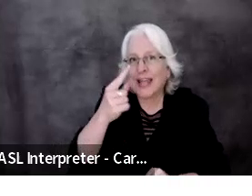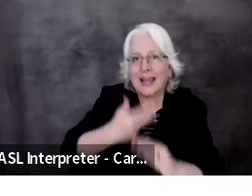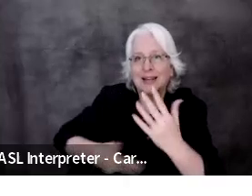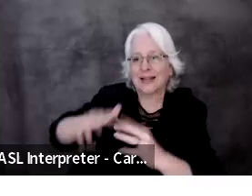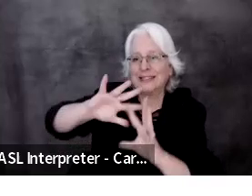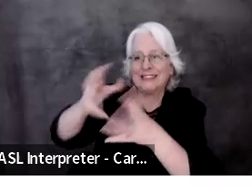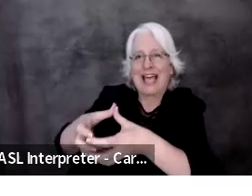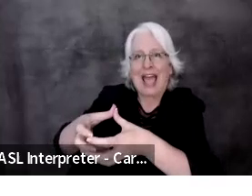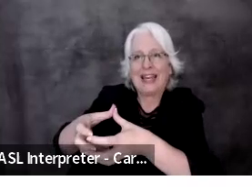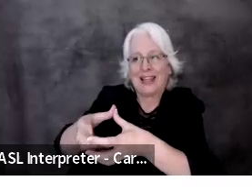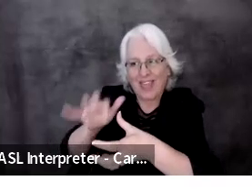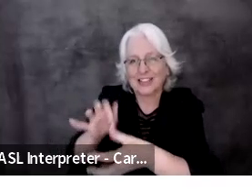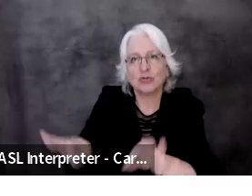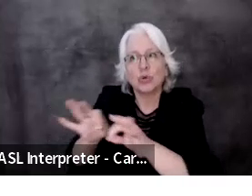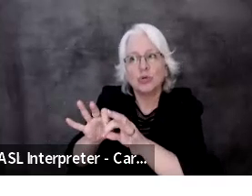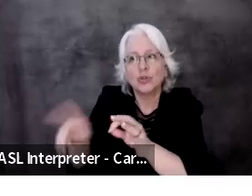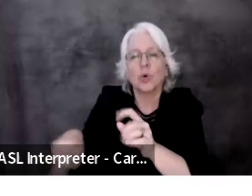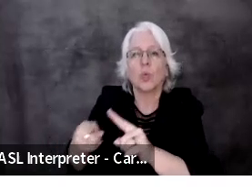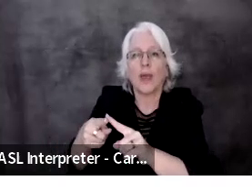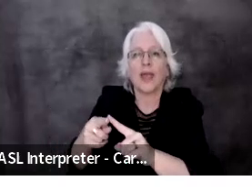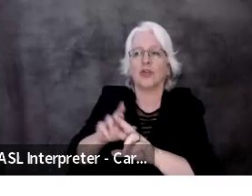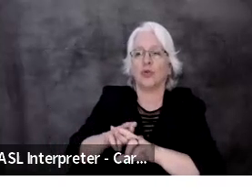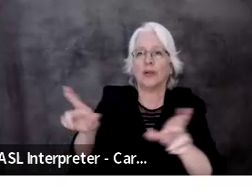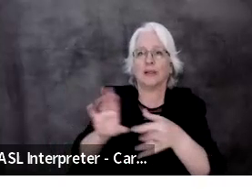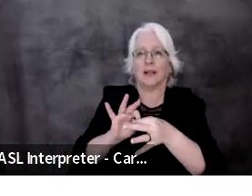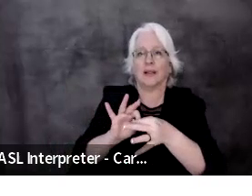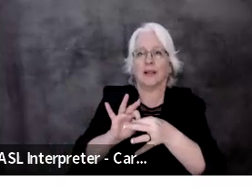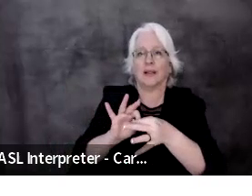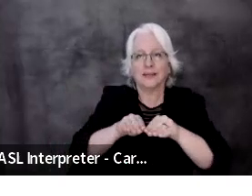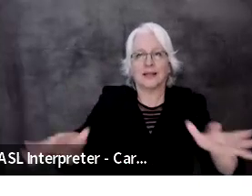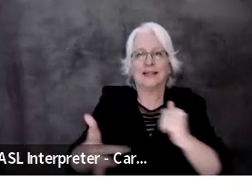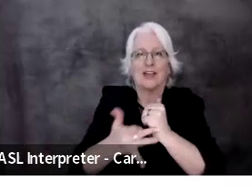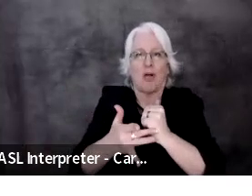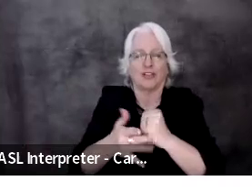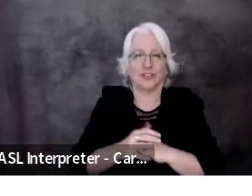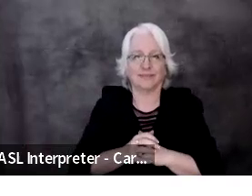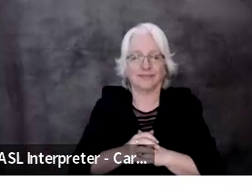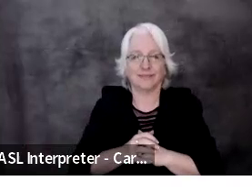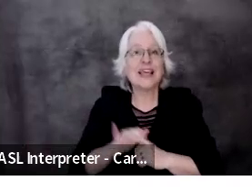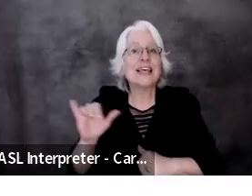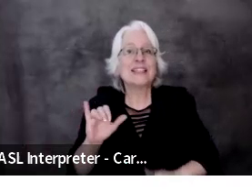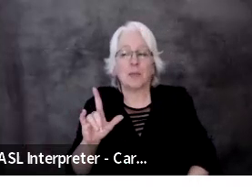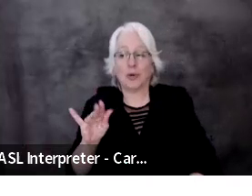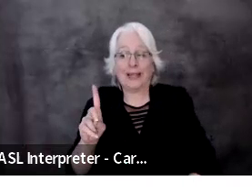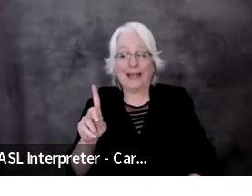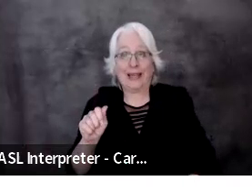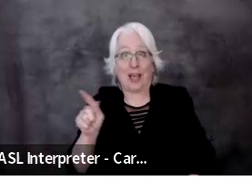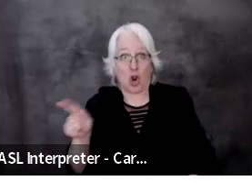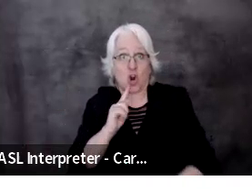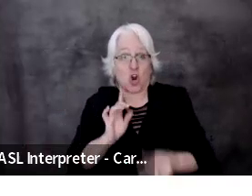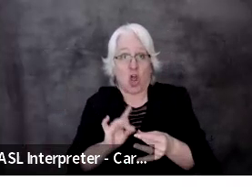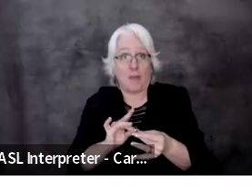releasing technology into the world. For example, similar to what Lydia mentioned in her presentation, in